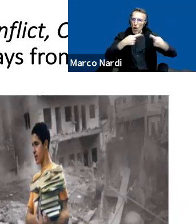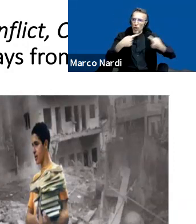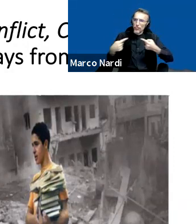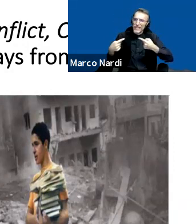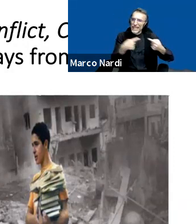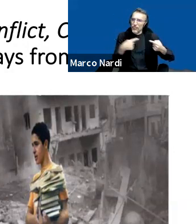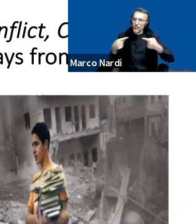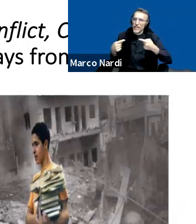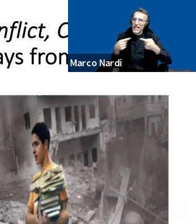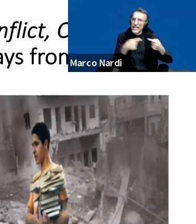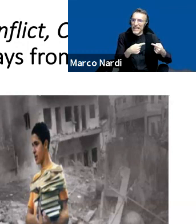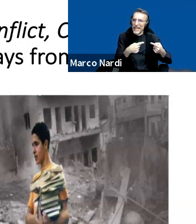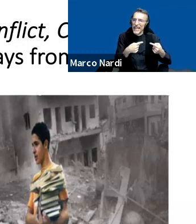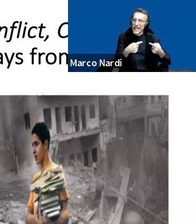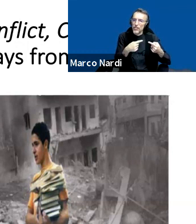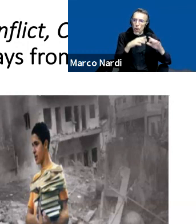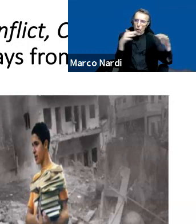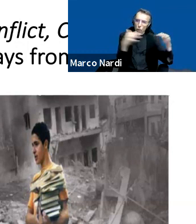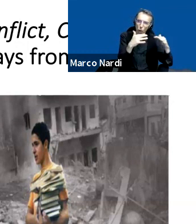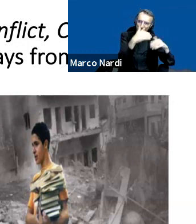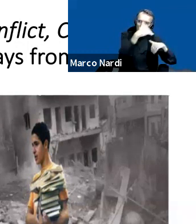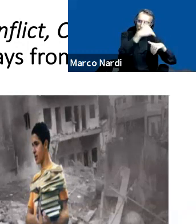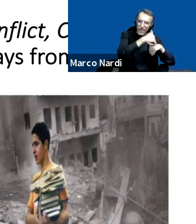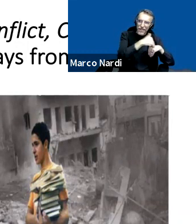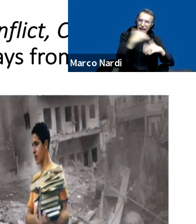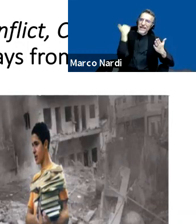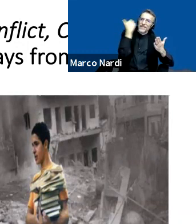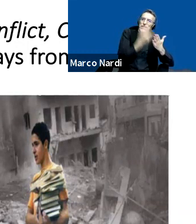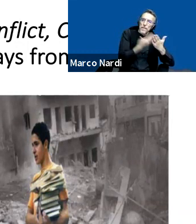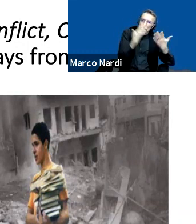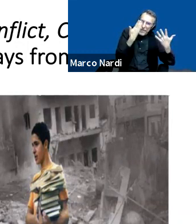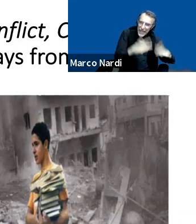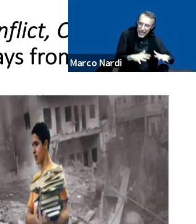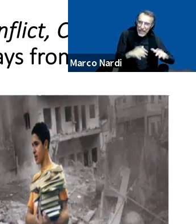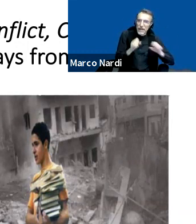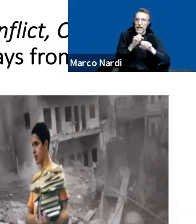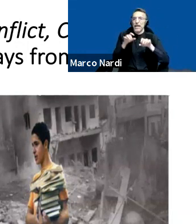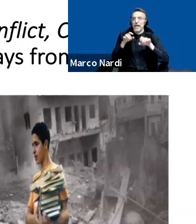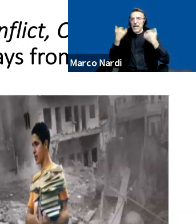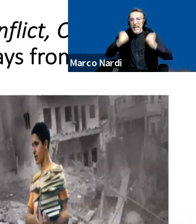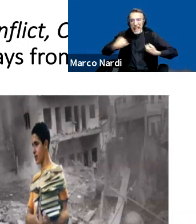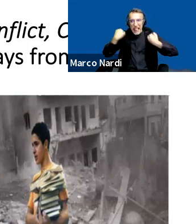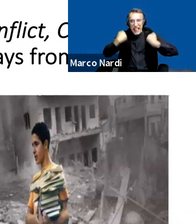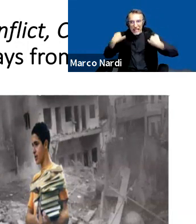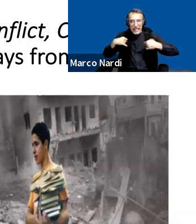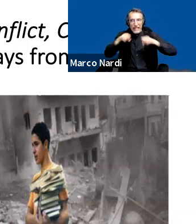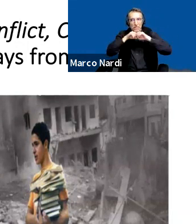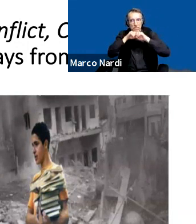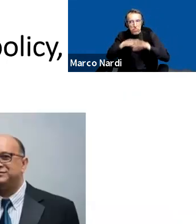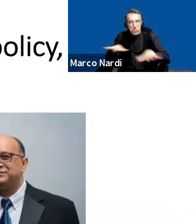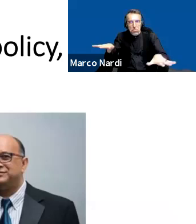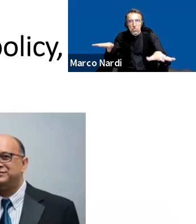been affected by war, pandemics, crisis in different parts of the